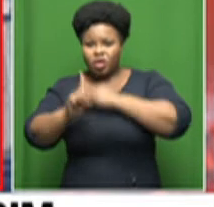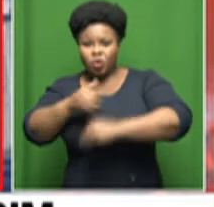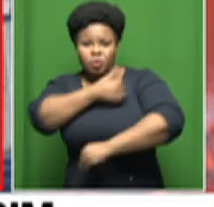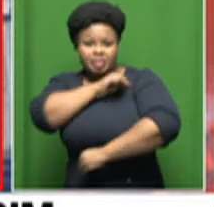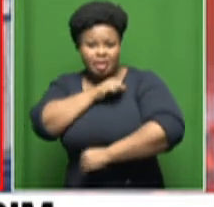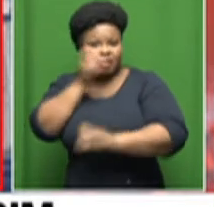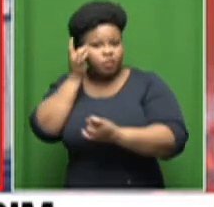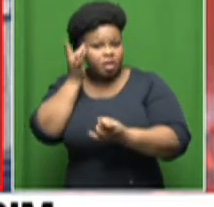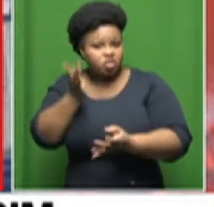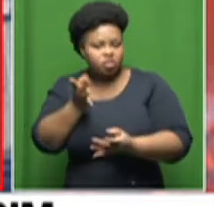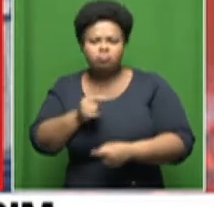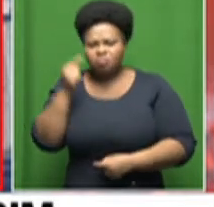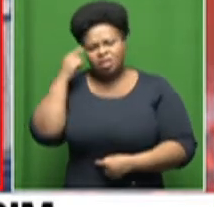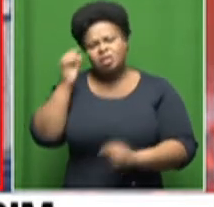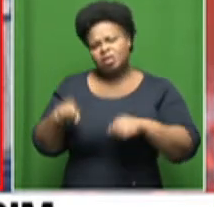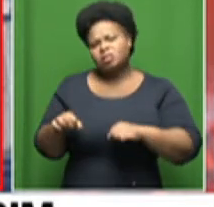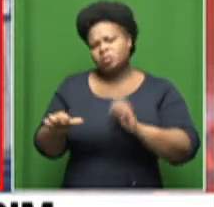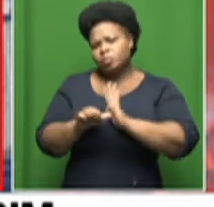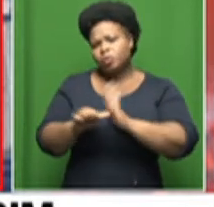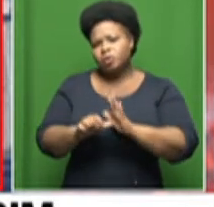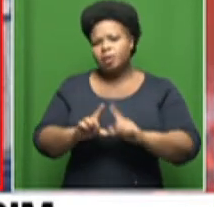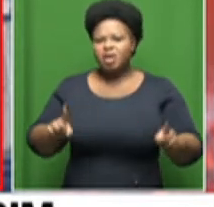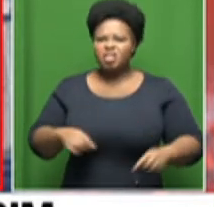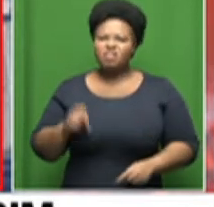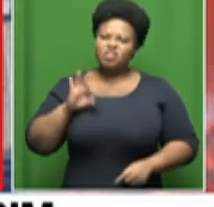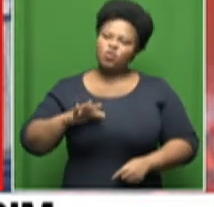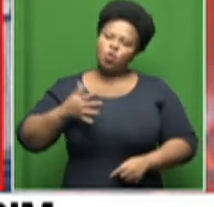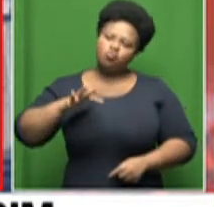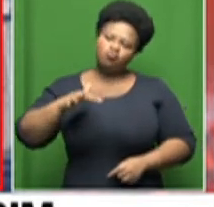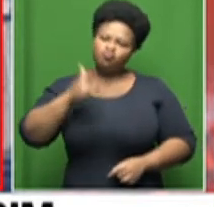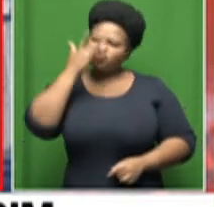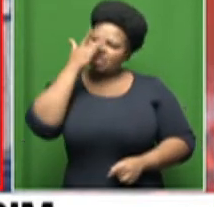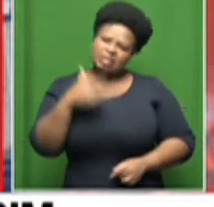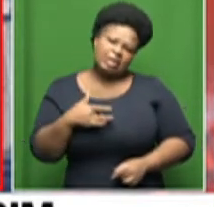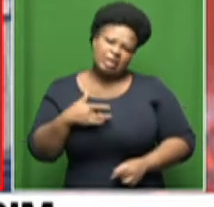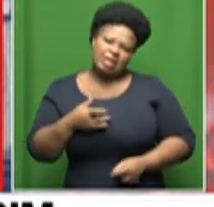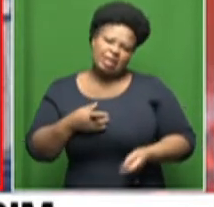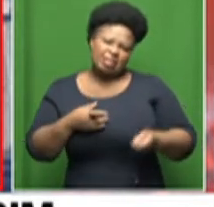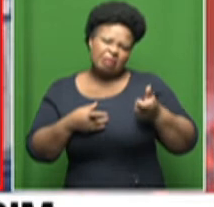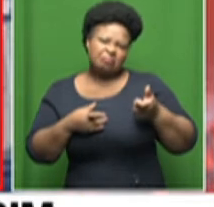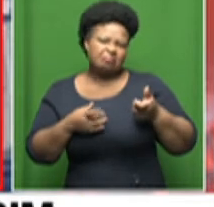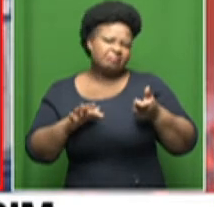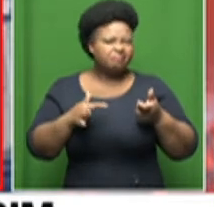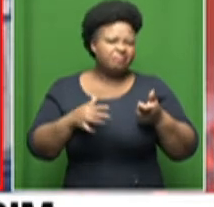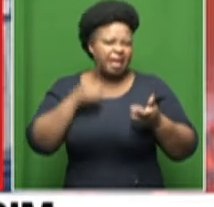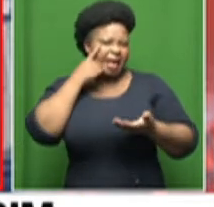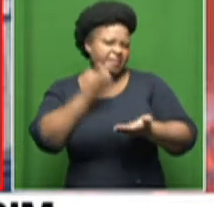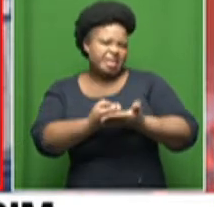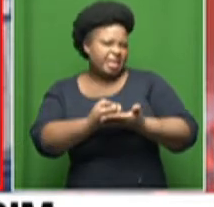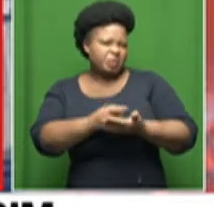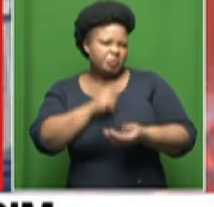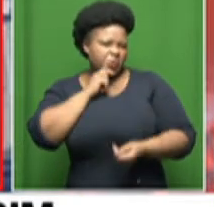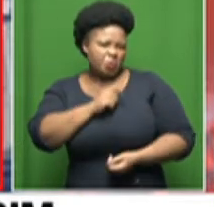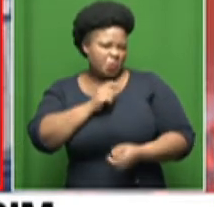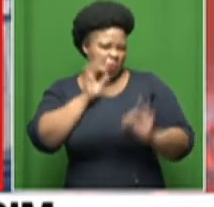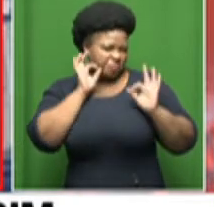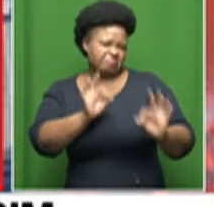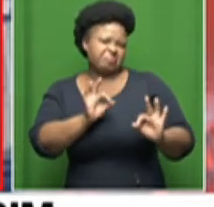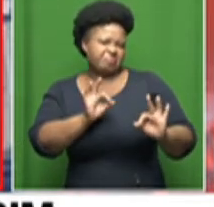would consider that really important. But if it's only of mild disease, we consider that a modest level of evidence. What we really want to